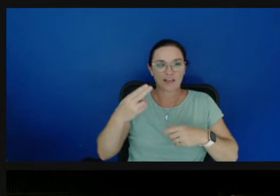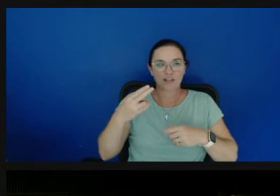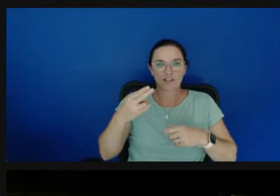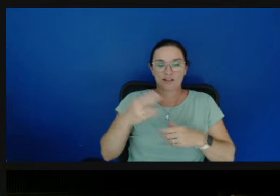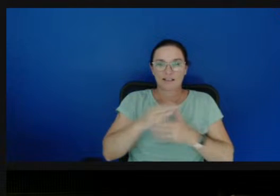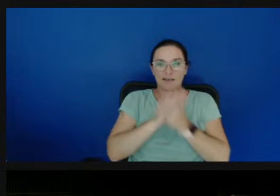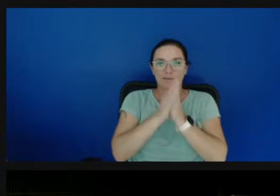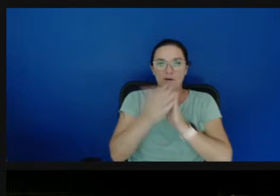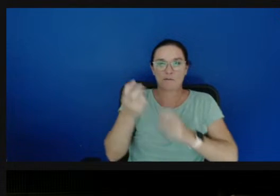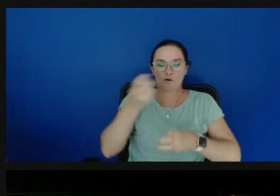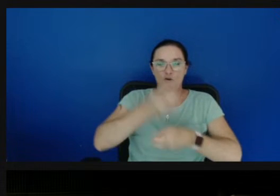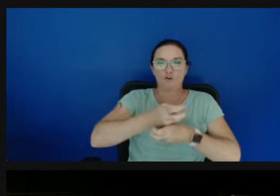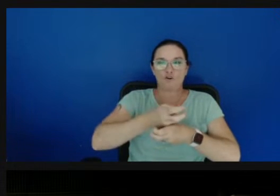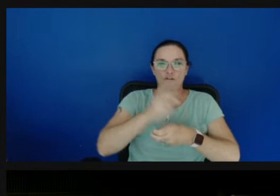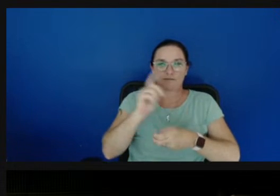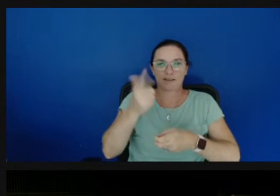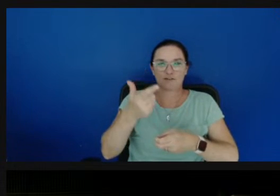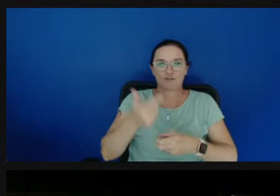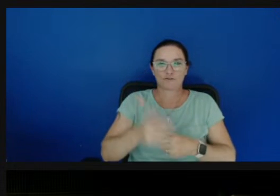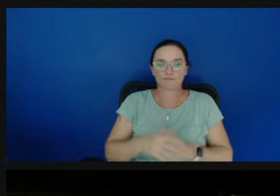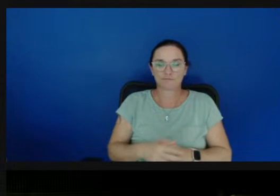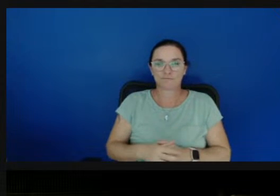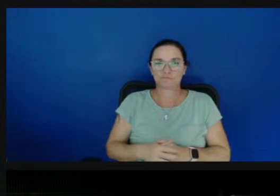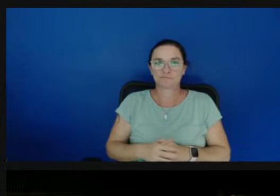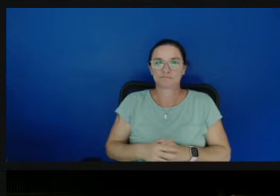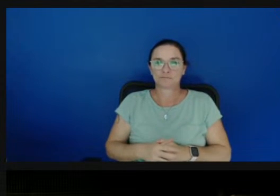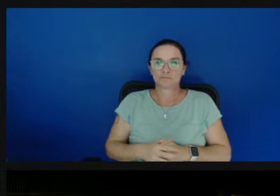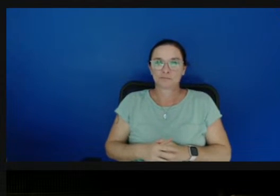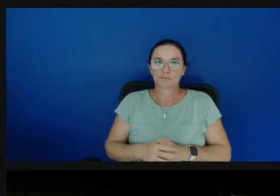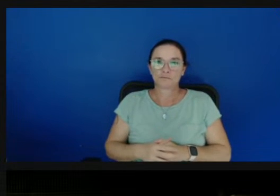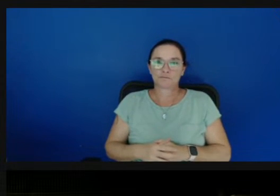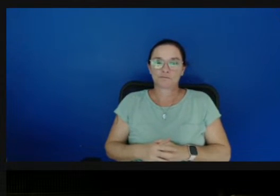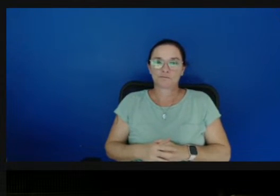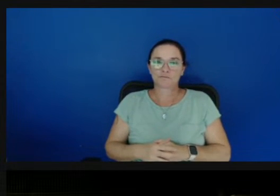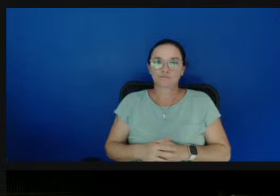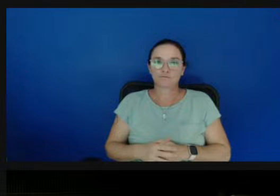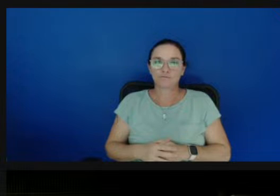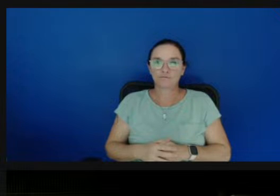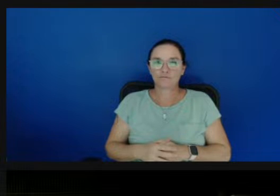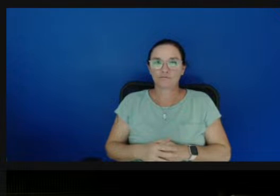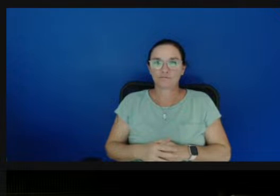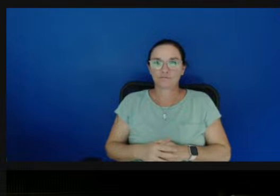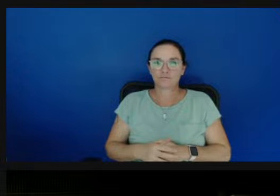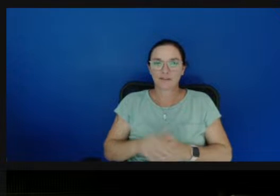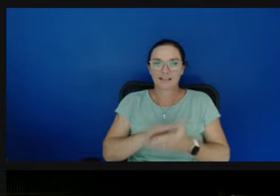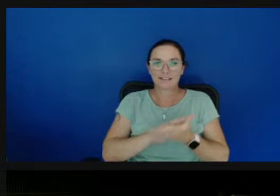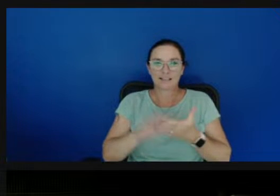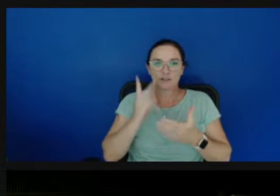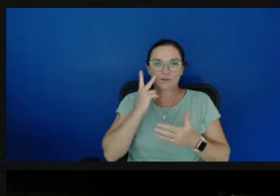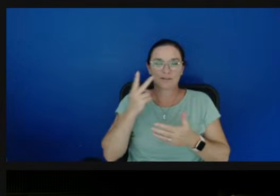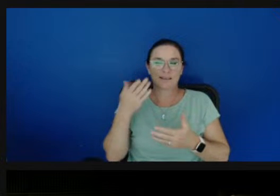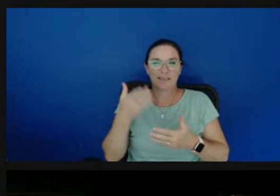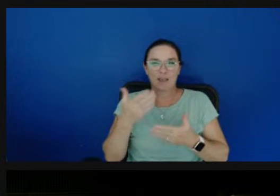within that ash layer on the floor. So really nice to see it there, and just a few days into